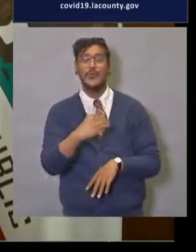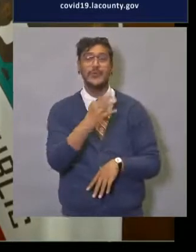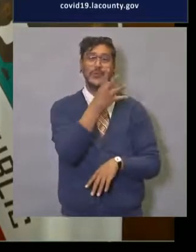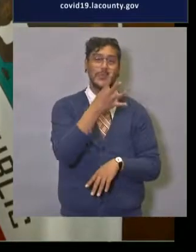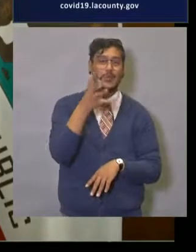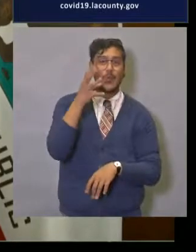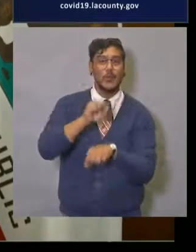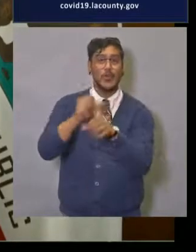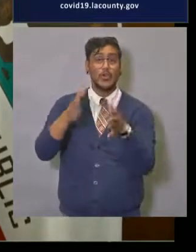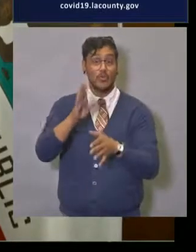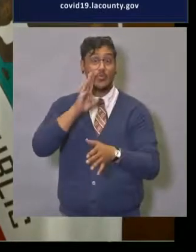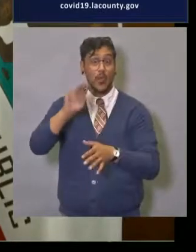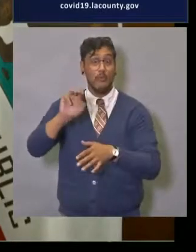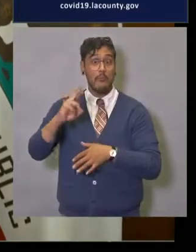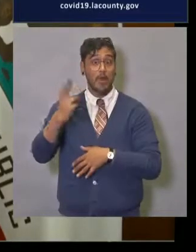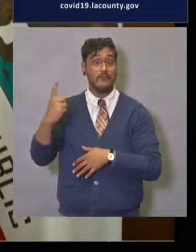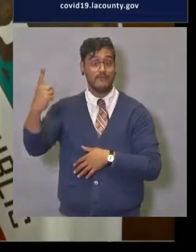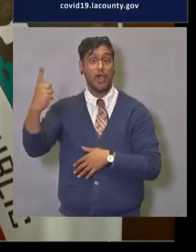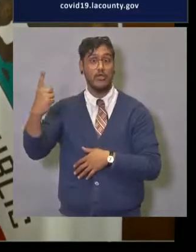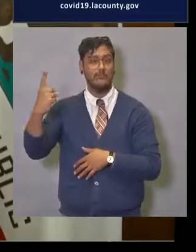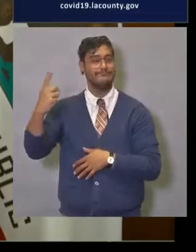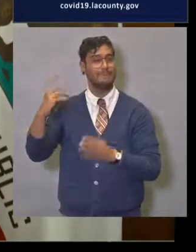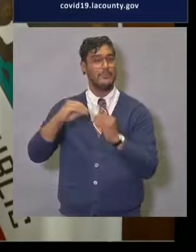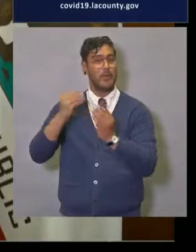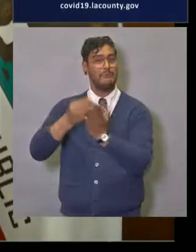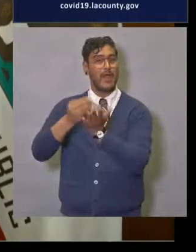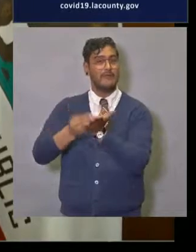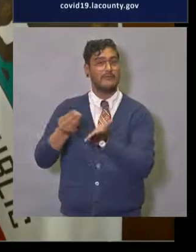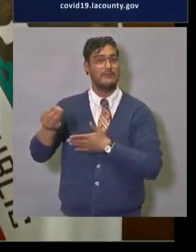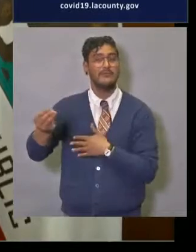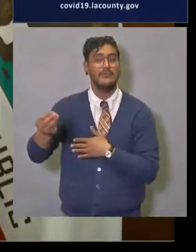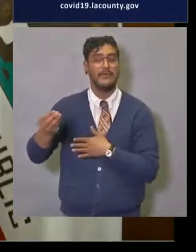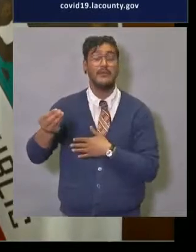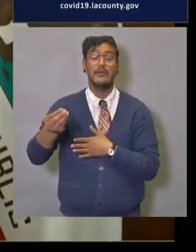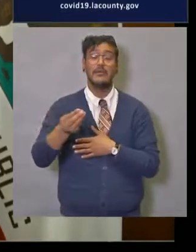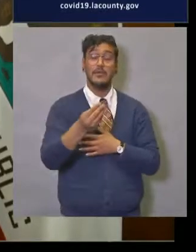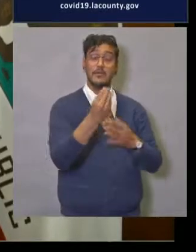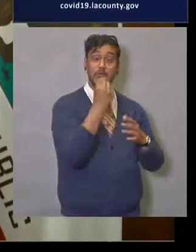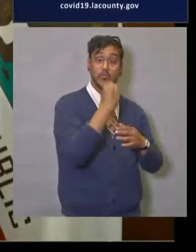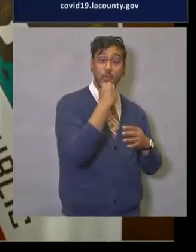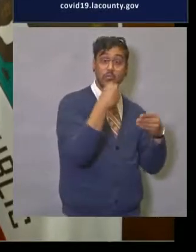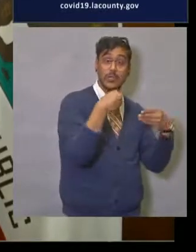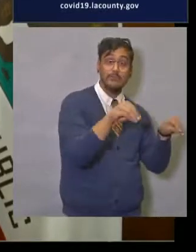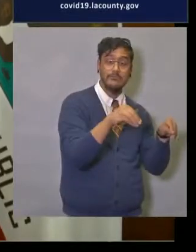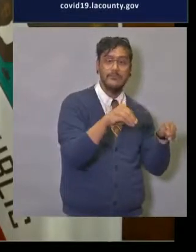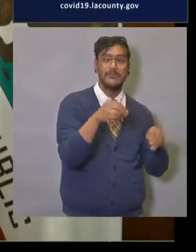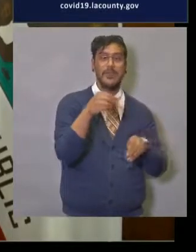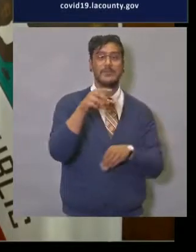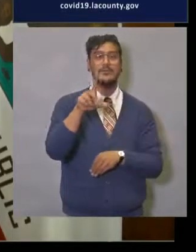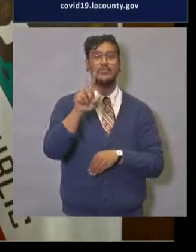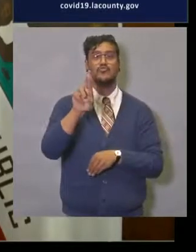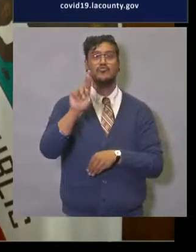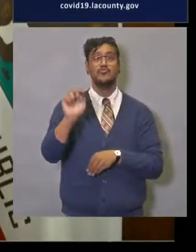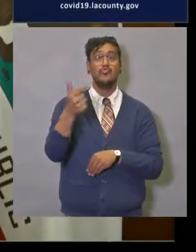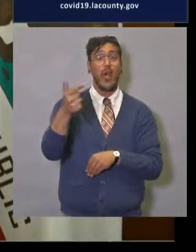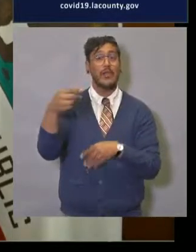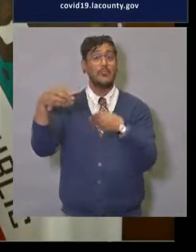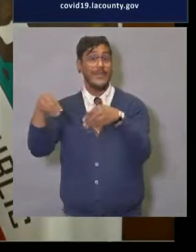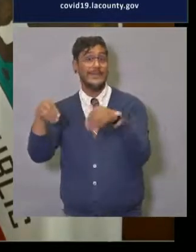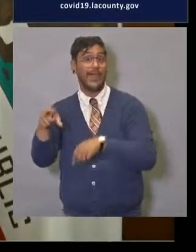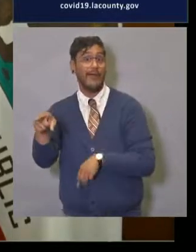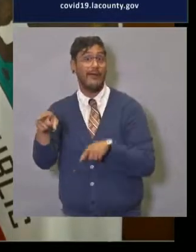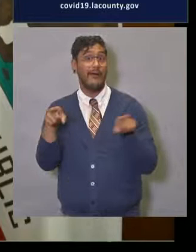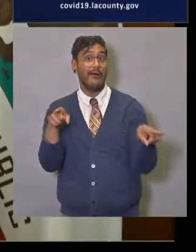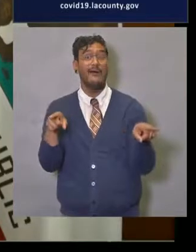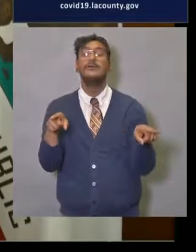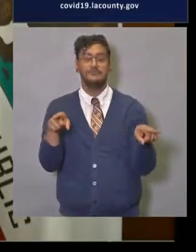the 1st, the health threats grocery and drug retail workers face are as real as they were at the beginning of